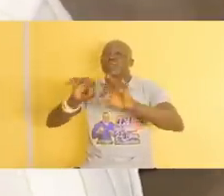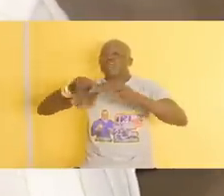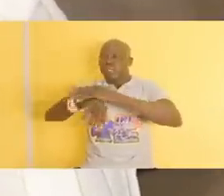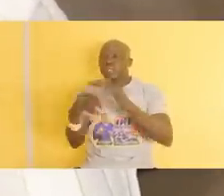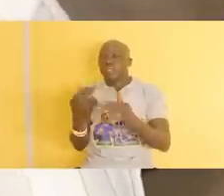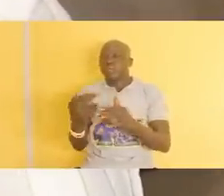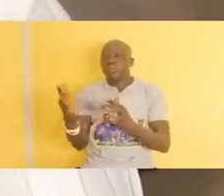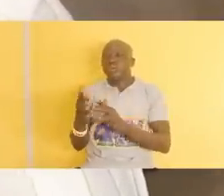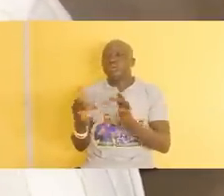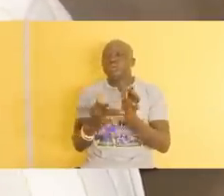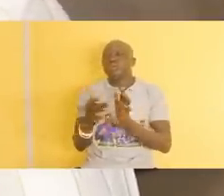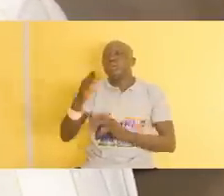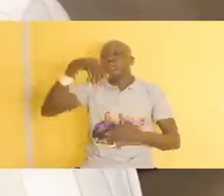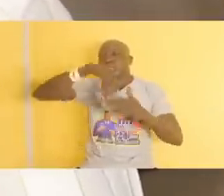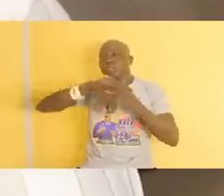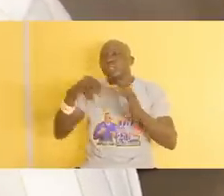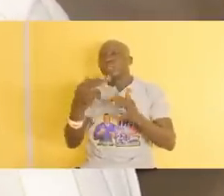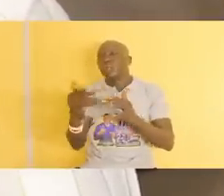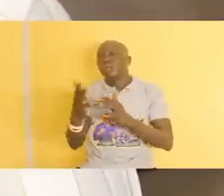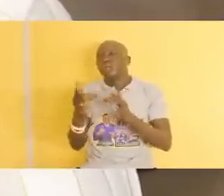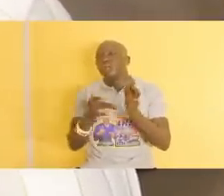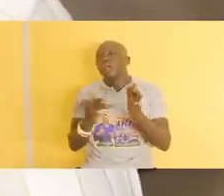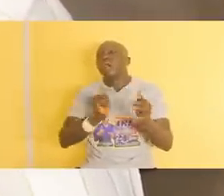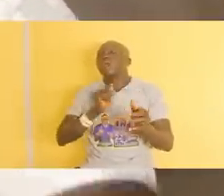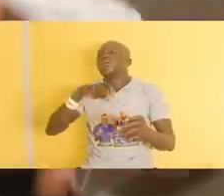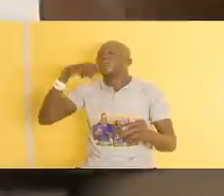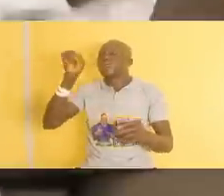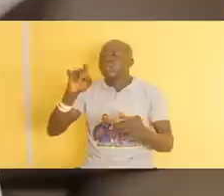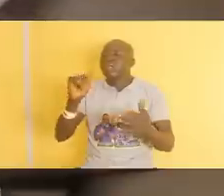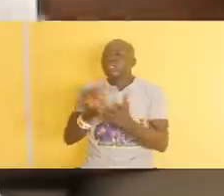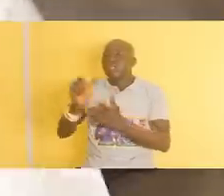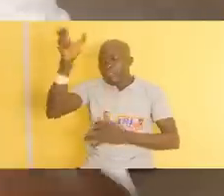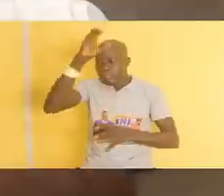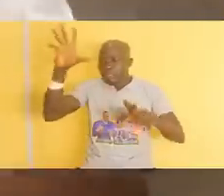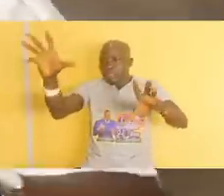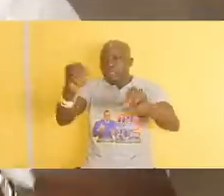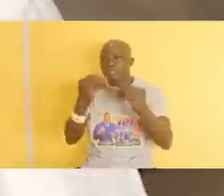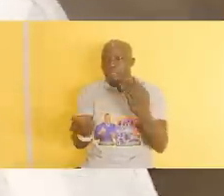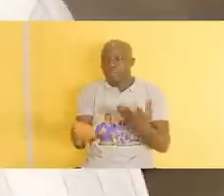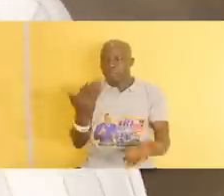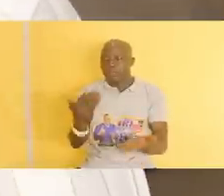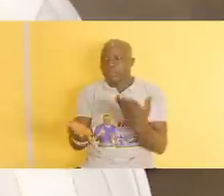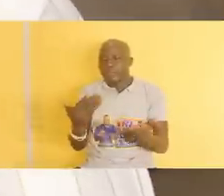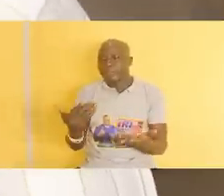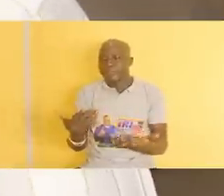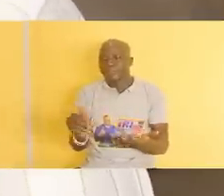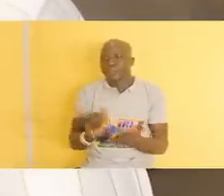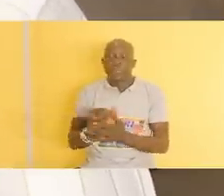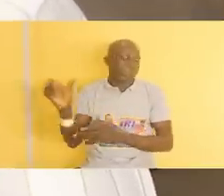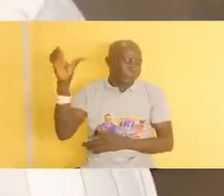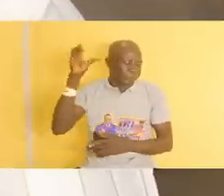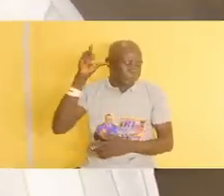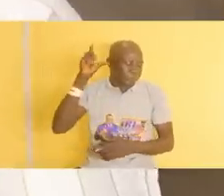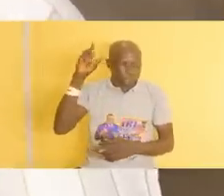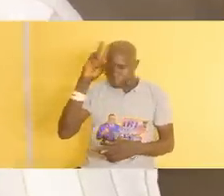arafa. In the name of Jesus. Lord, quiet to move. In the name of Jesus, I authorize. Oh, Mera, you could be now. giant will catch fire.